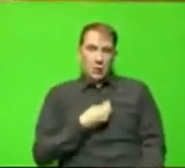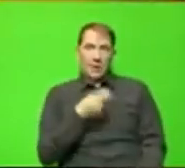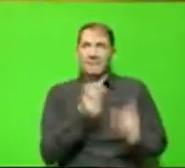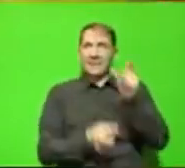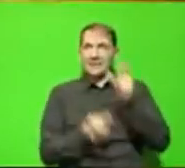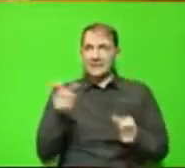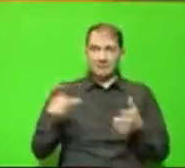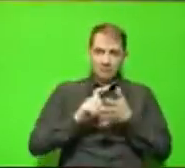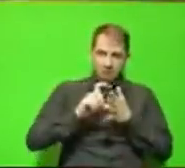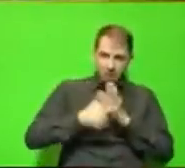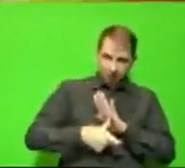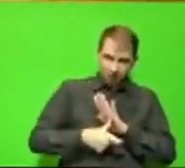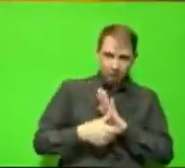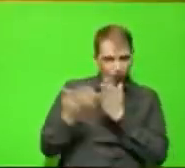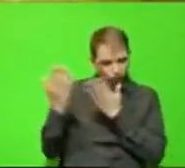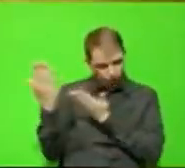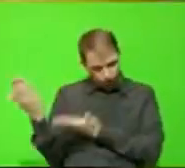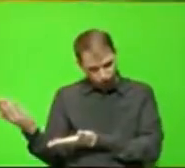Merwe.